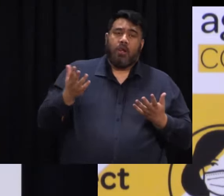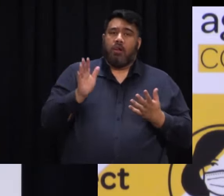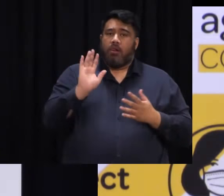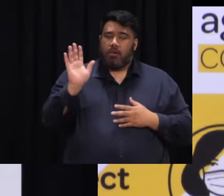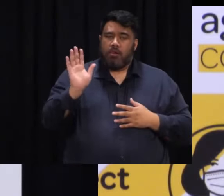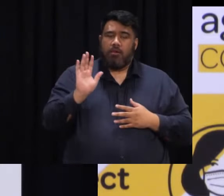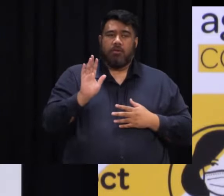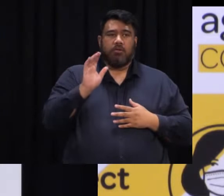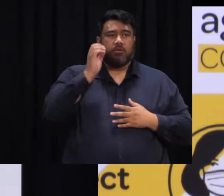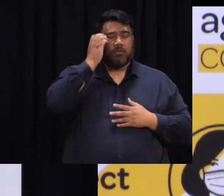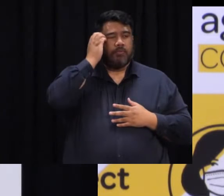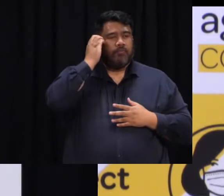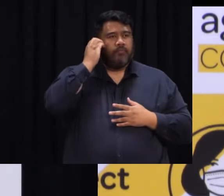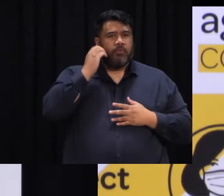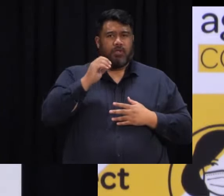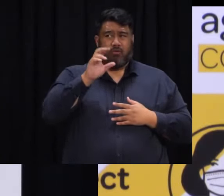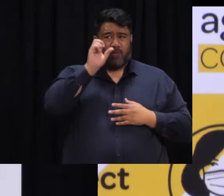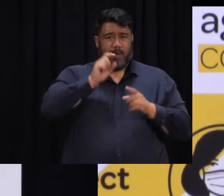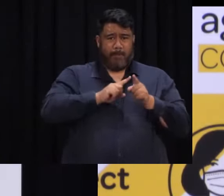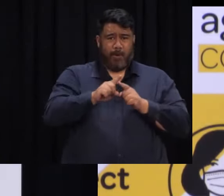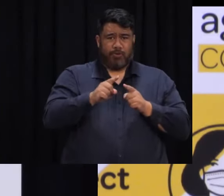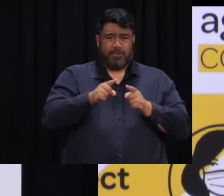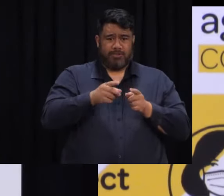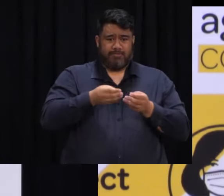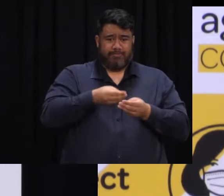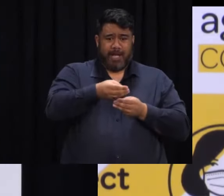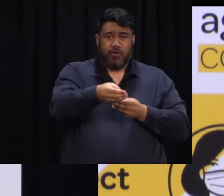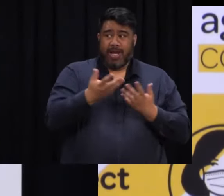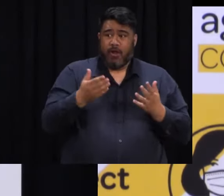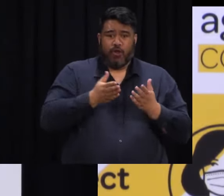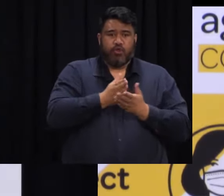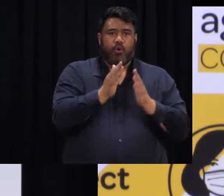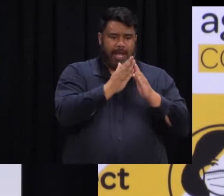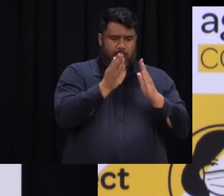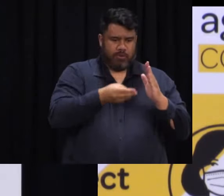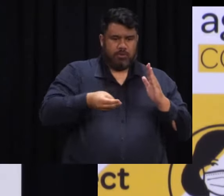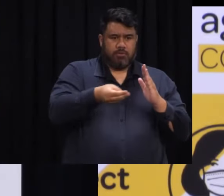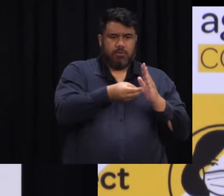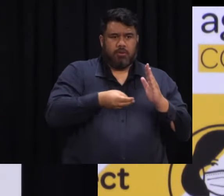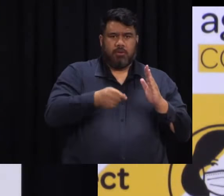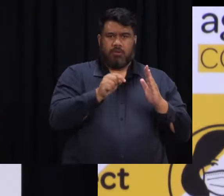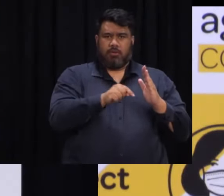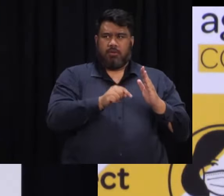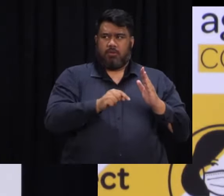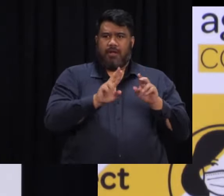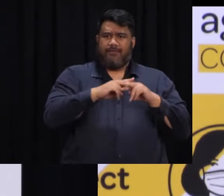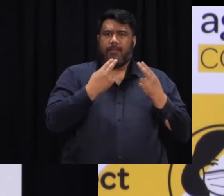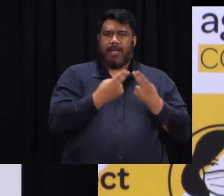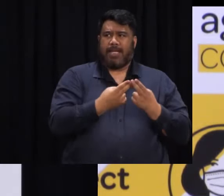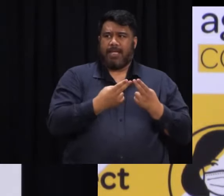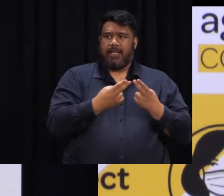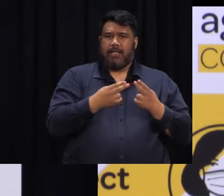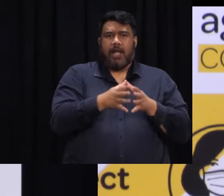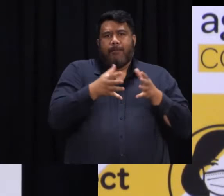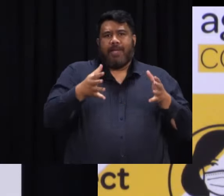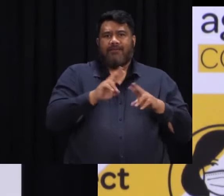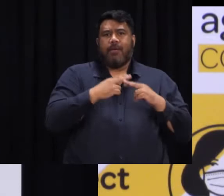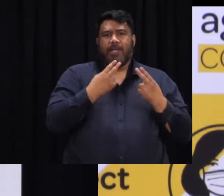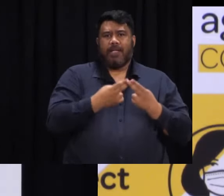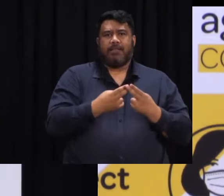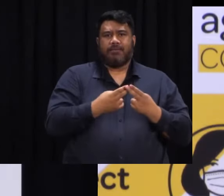contacts. One of the realities we're facing is that some of the households affected by COVID-19 have been families, larger families, and that's